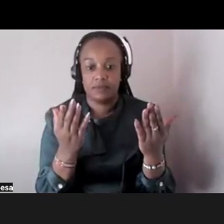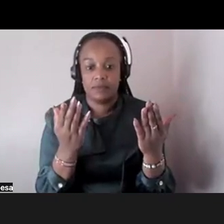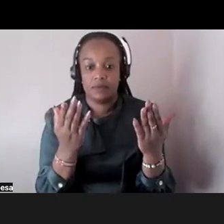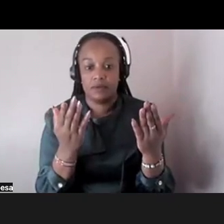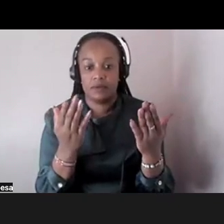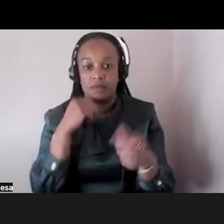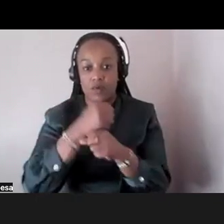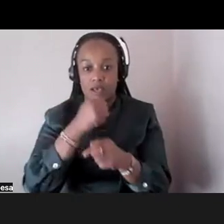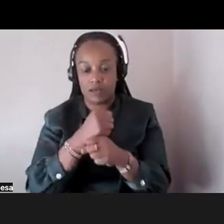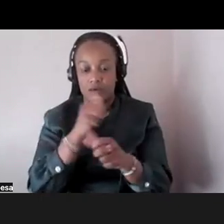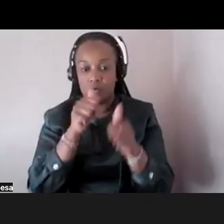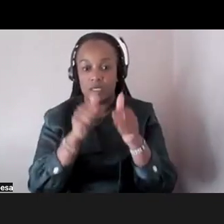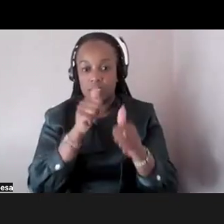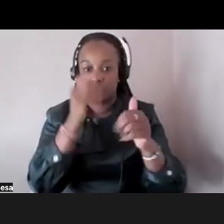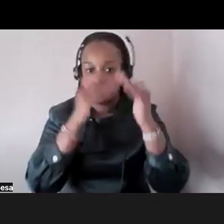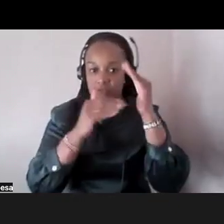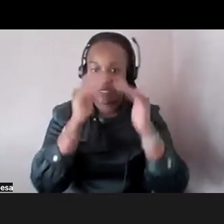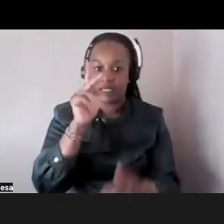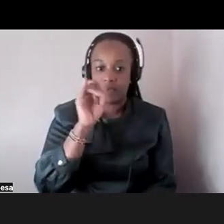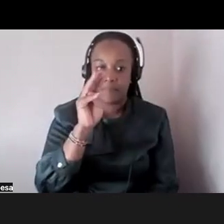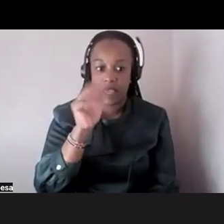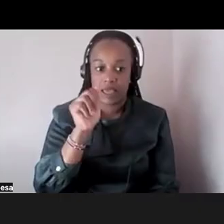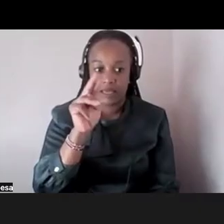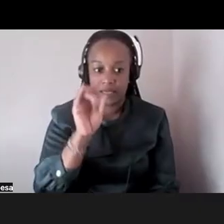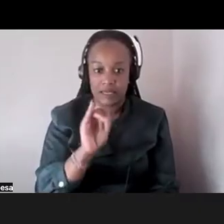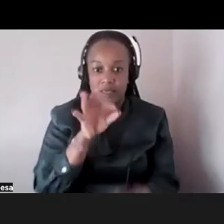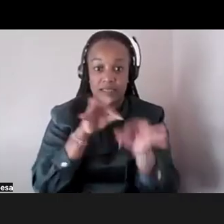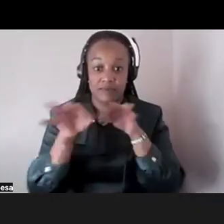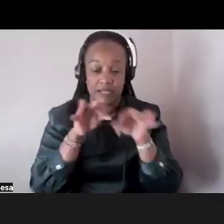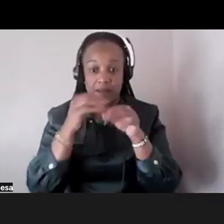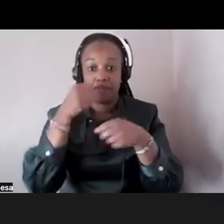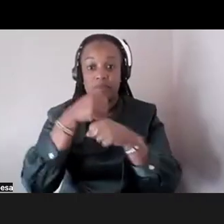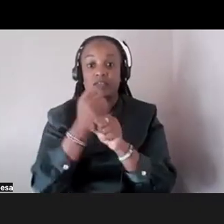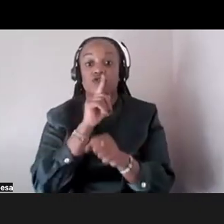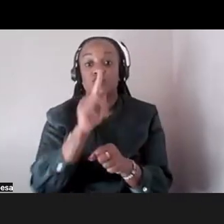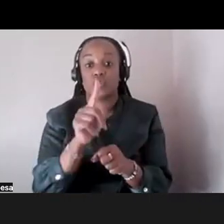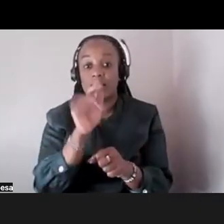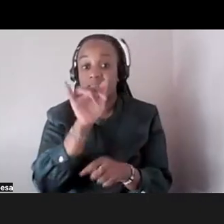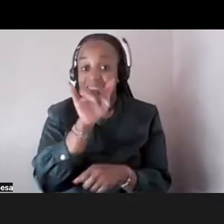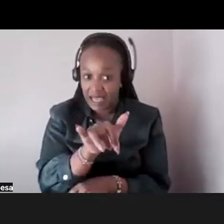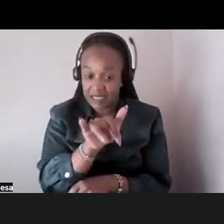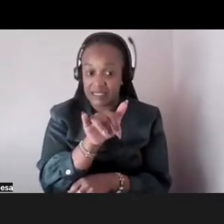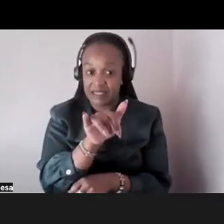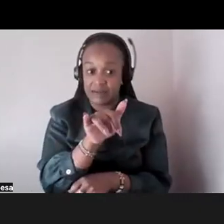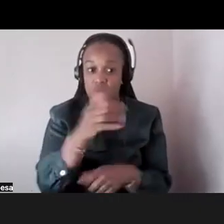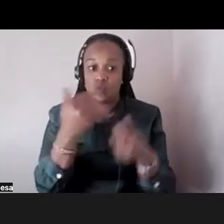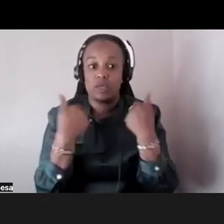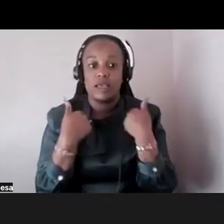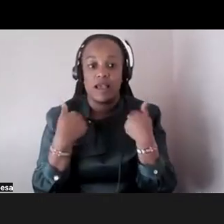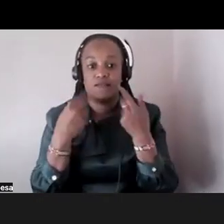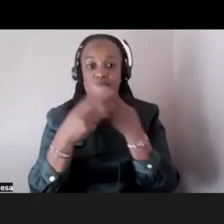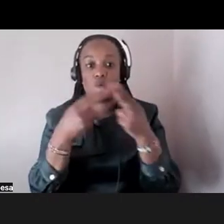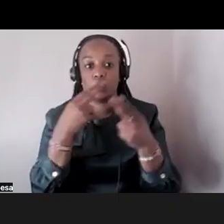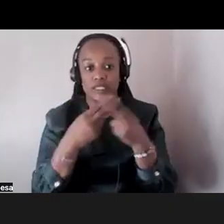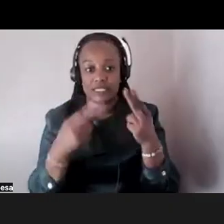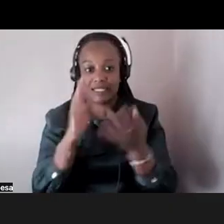that Professor Kamani has mentioned. And then just making sure that we have a multi-sectoral approach as well. So the